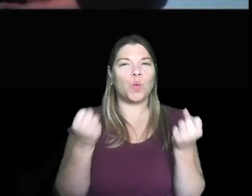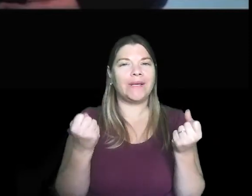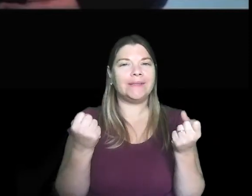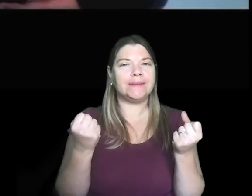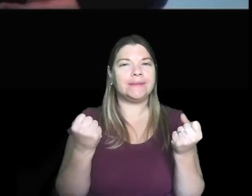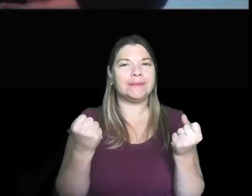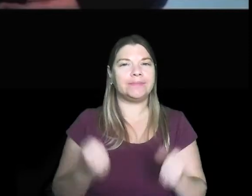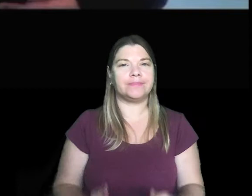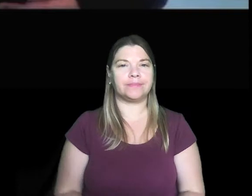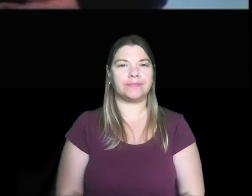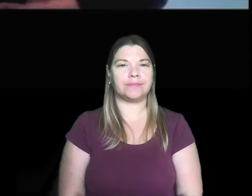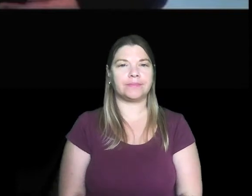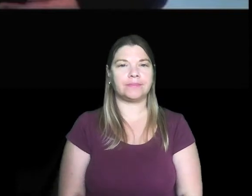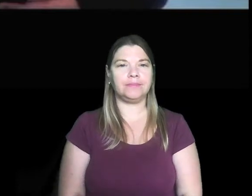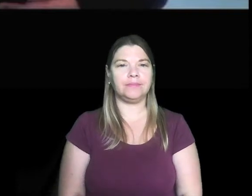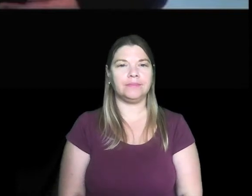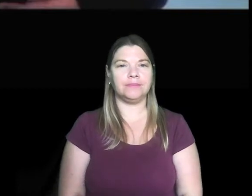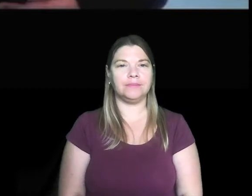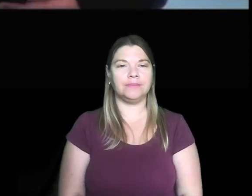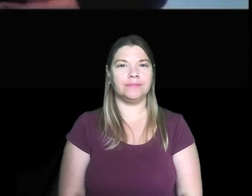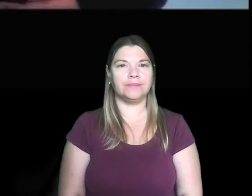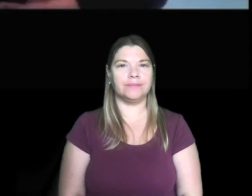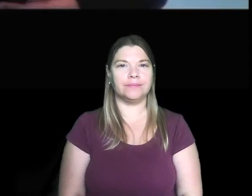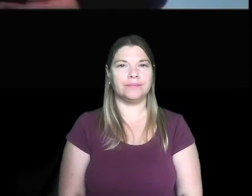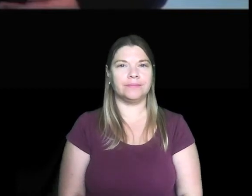They squeeze their hands open and shut in the air.